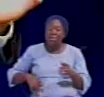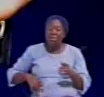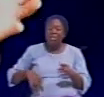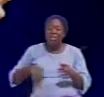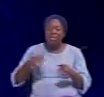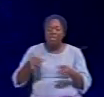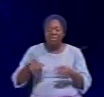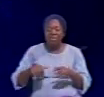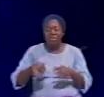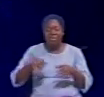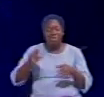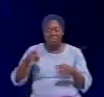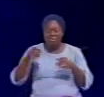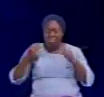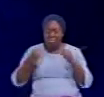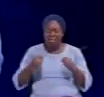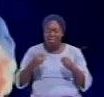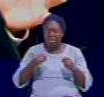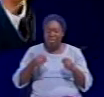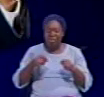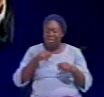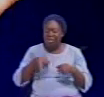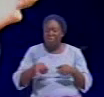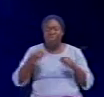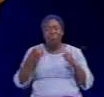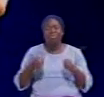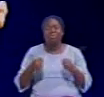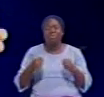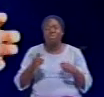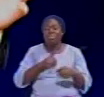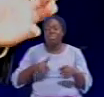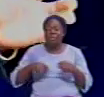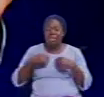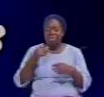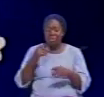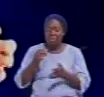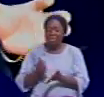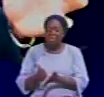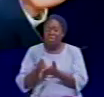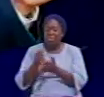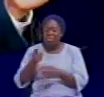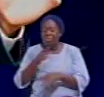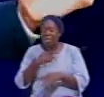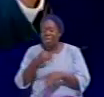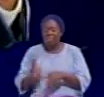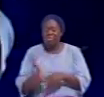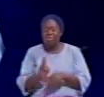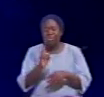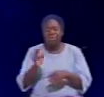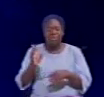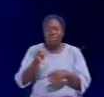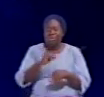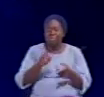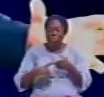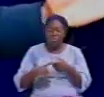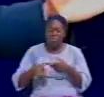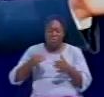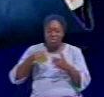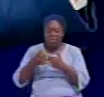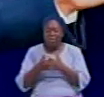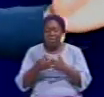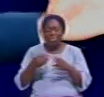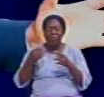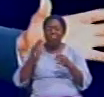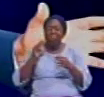dim. His strength has not abated. God has helped him and used him to reach millions all over the globe. Let's